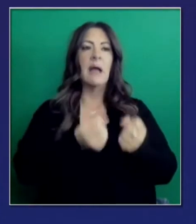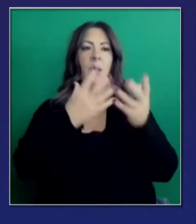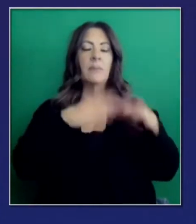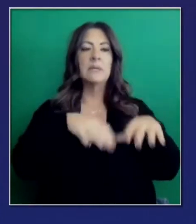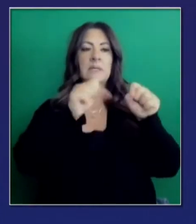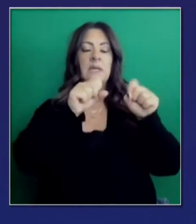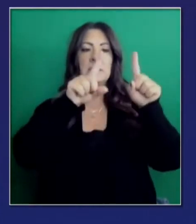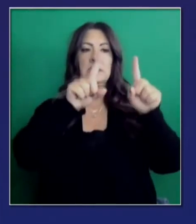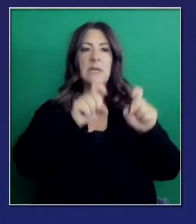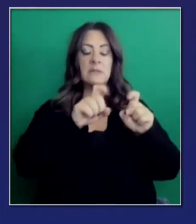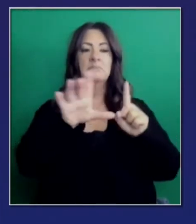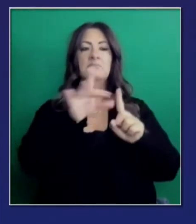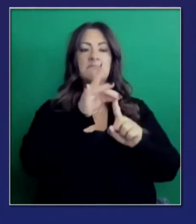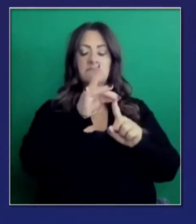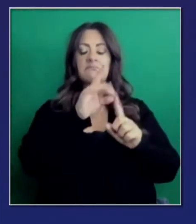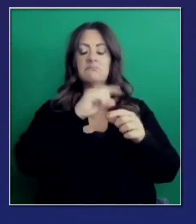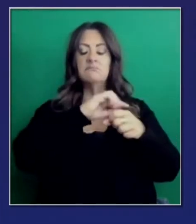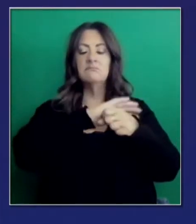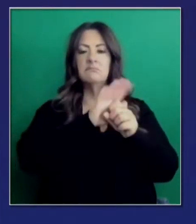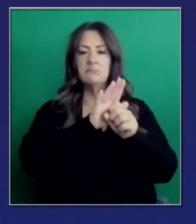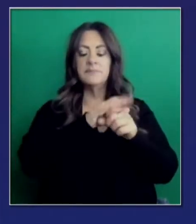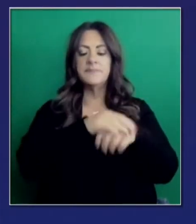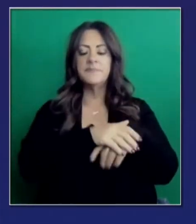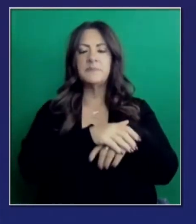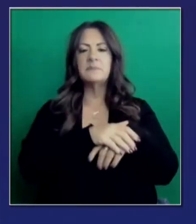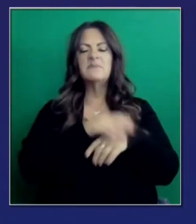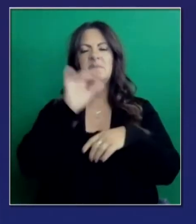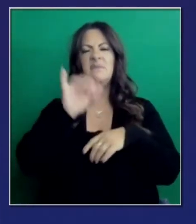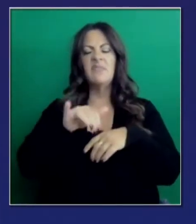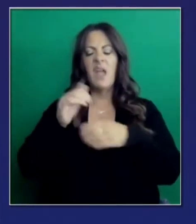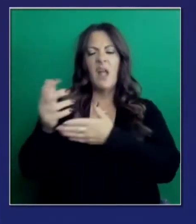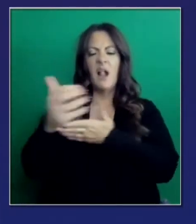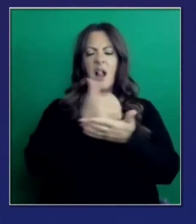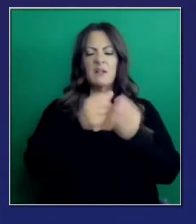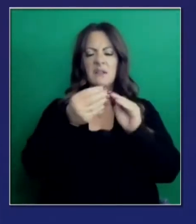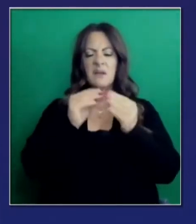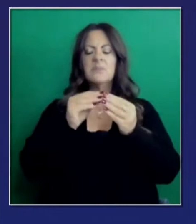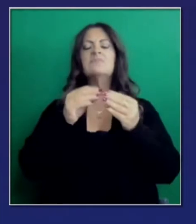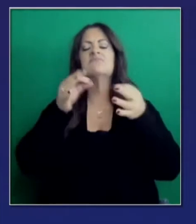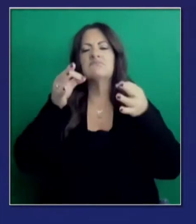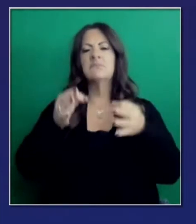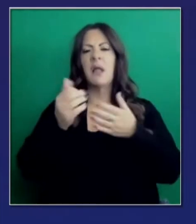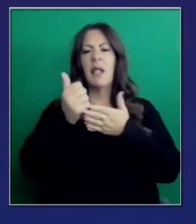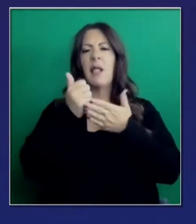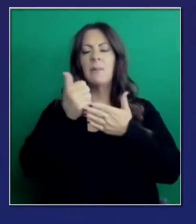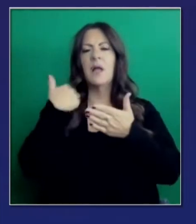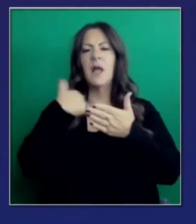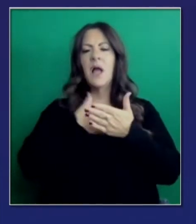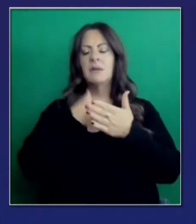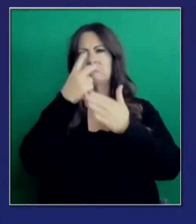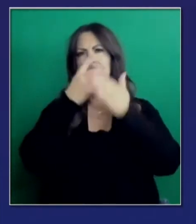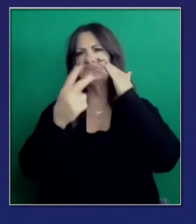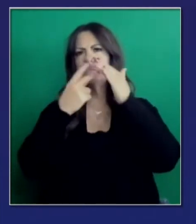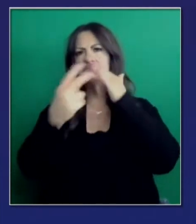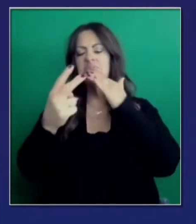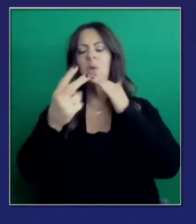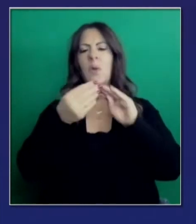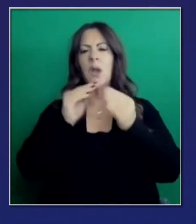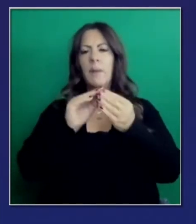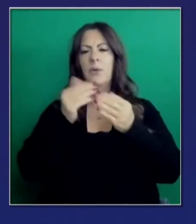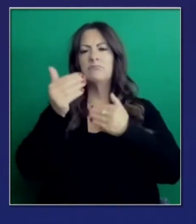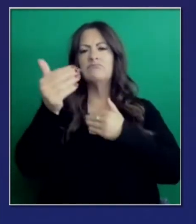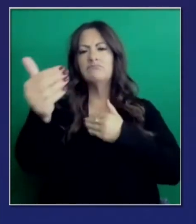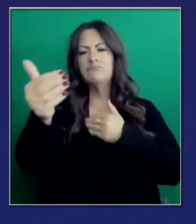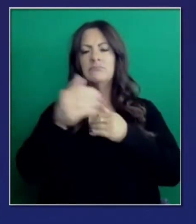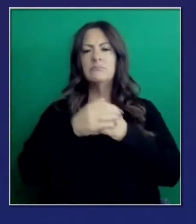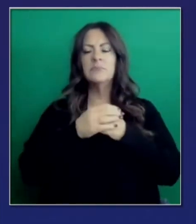is the forecast that gives us confidence on where we will land in a number of weeks. We look at case rates more broadly defined